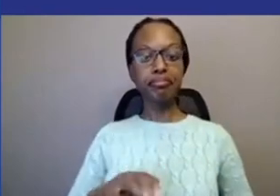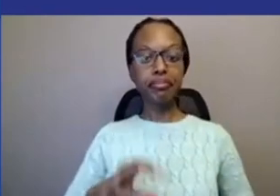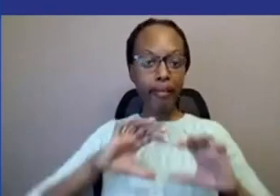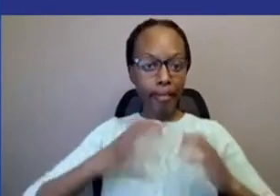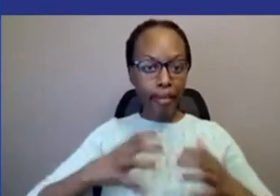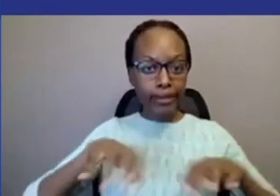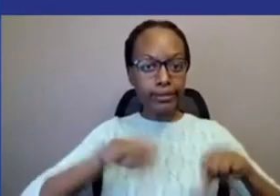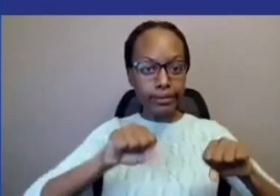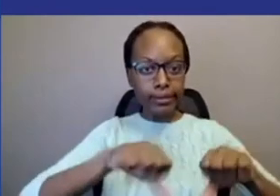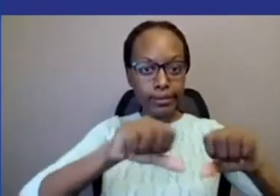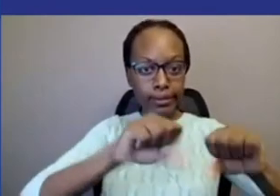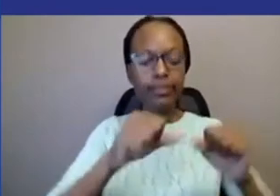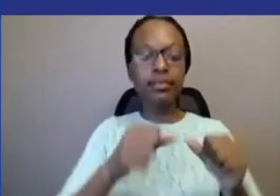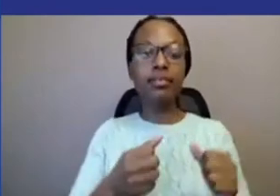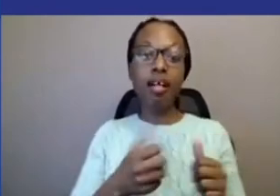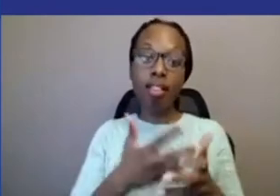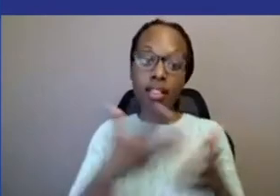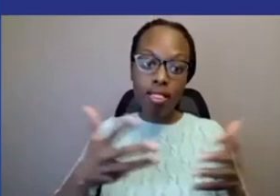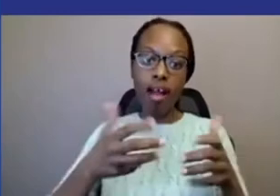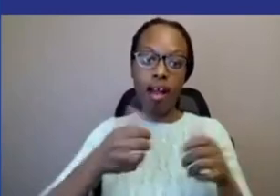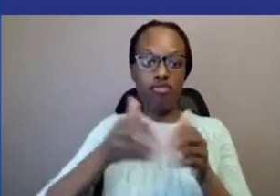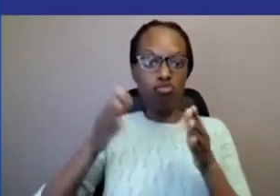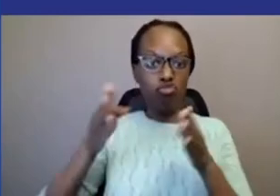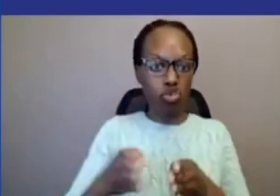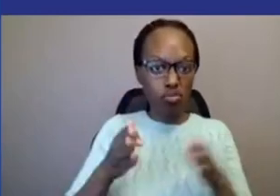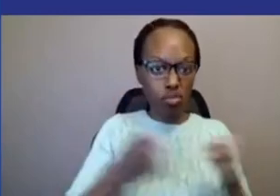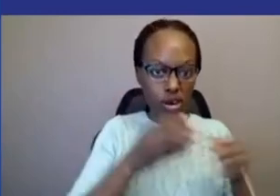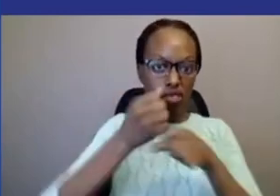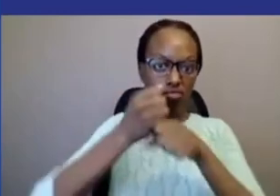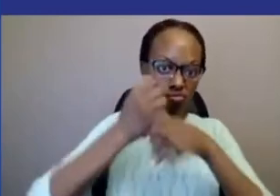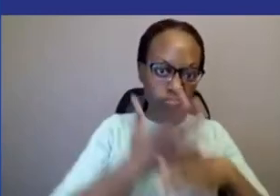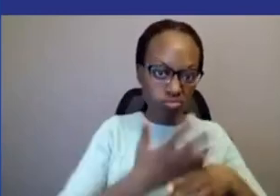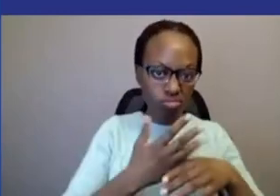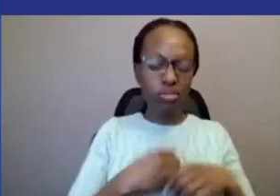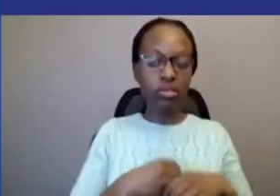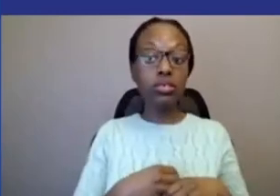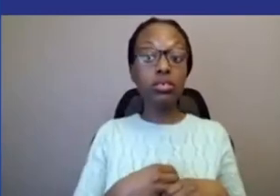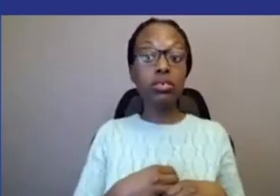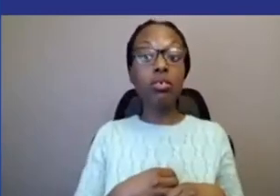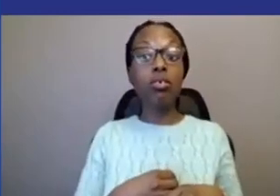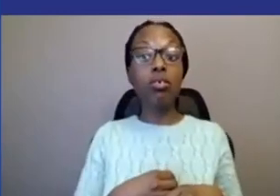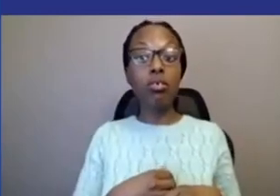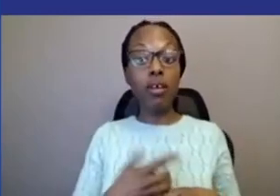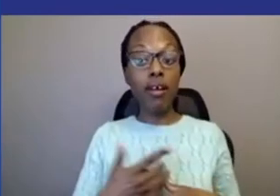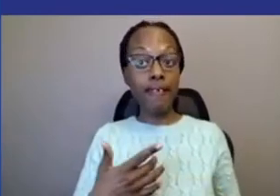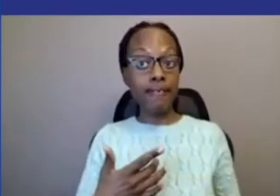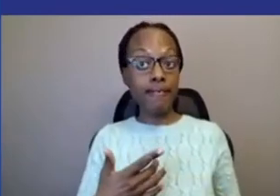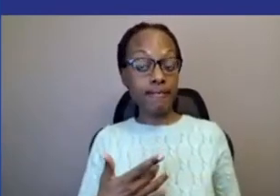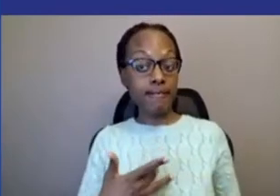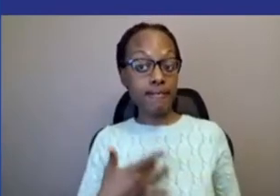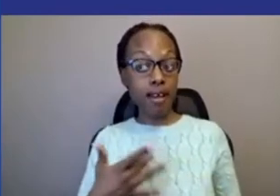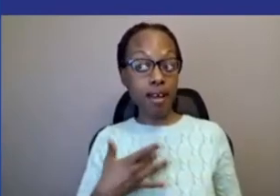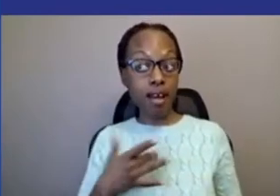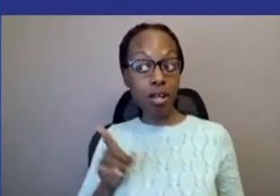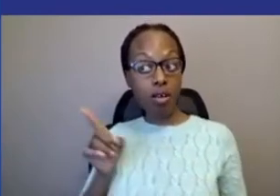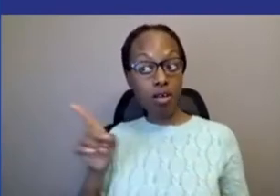and I didn't make the immediate connection to the things that we did